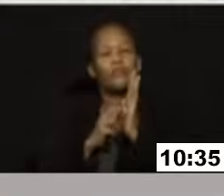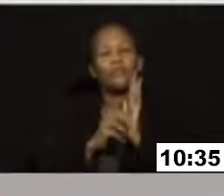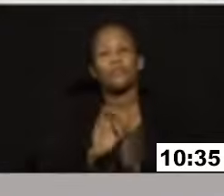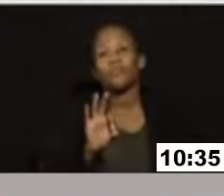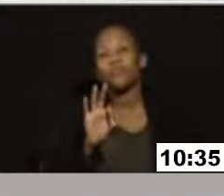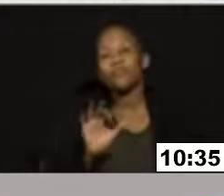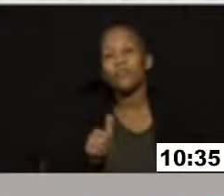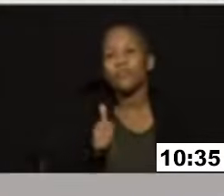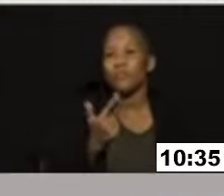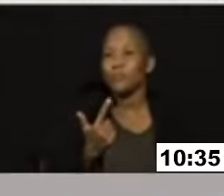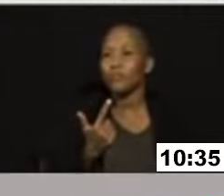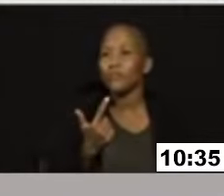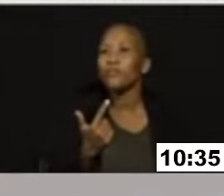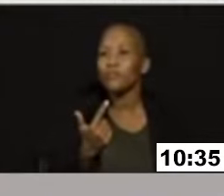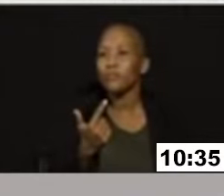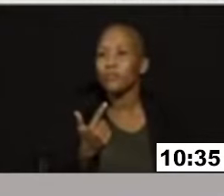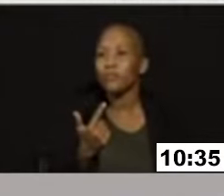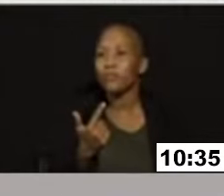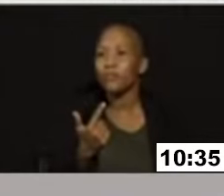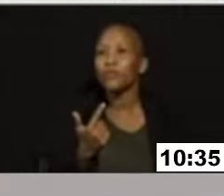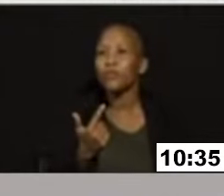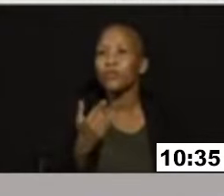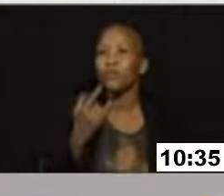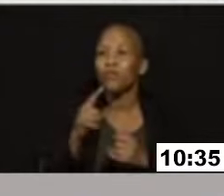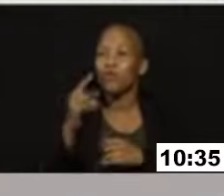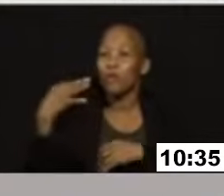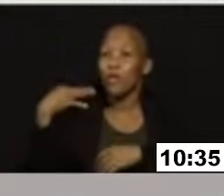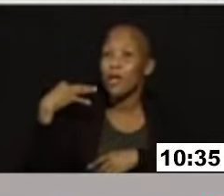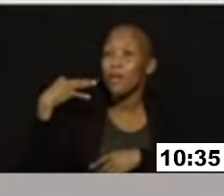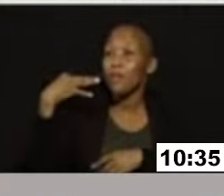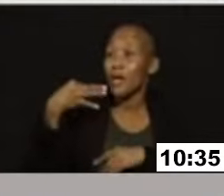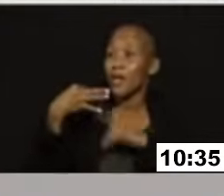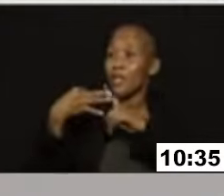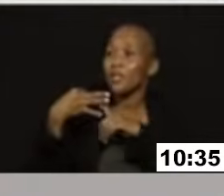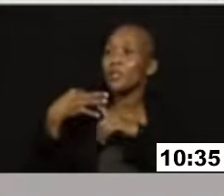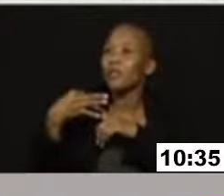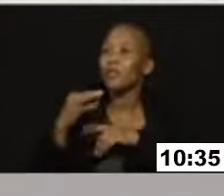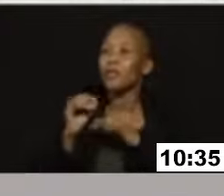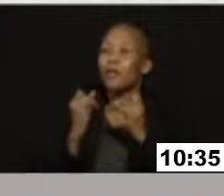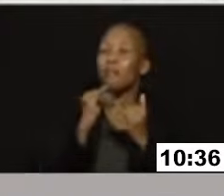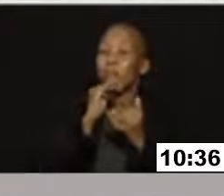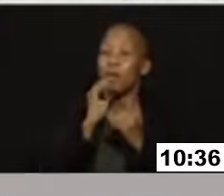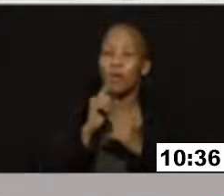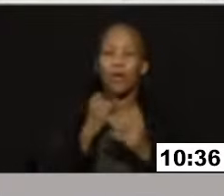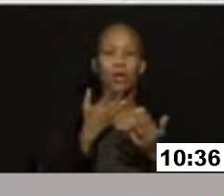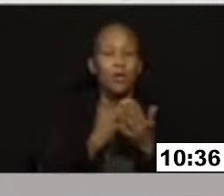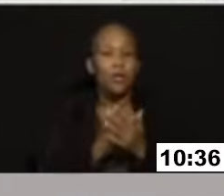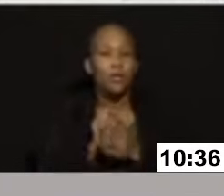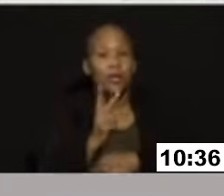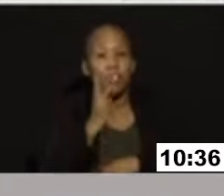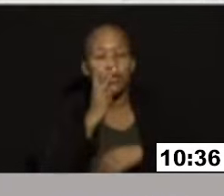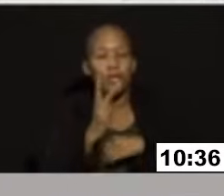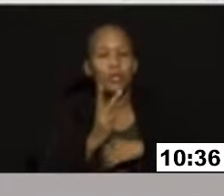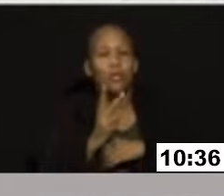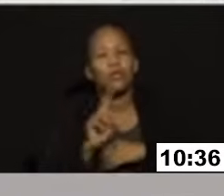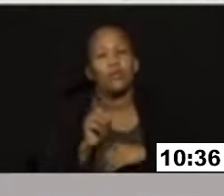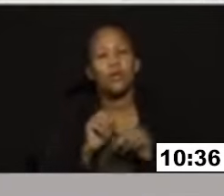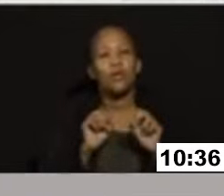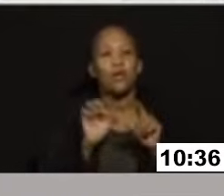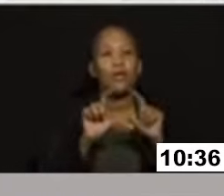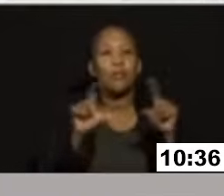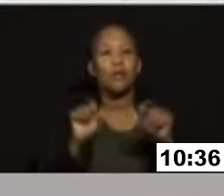One can't create a basis for an application where none was put forward. So you see that pertinently in paragraph